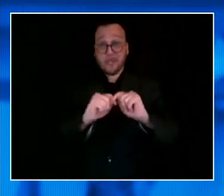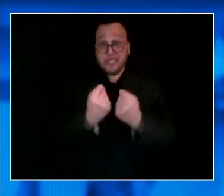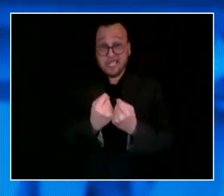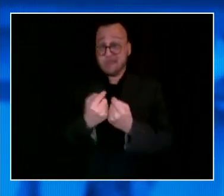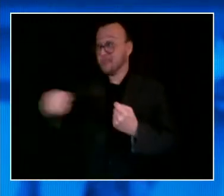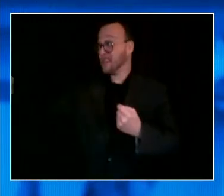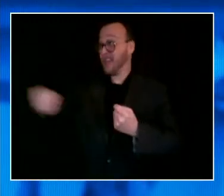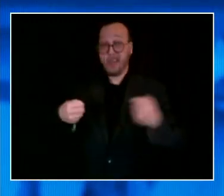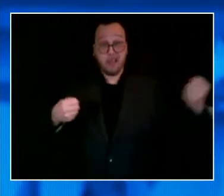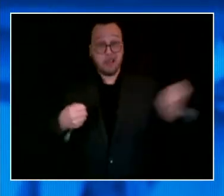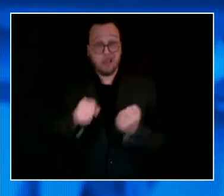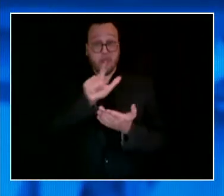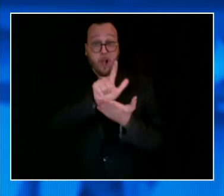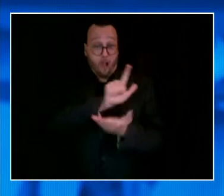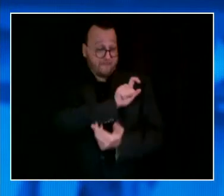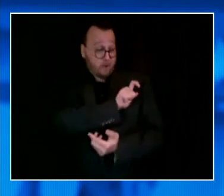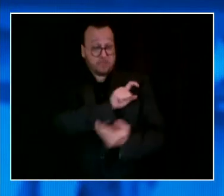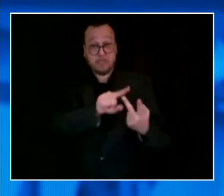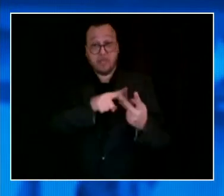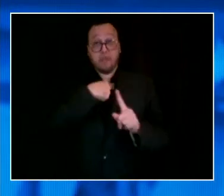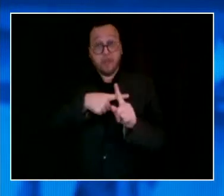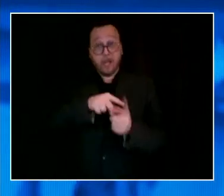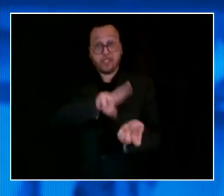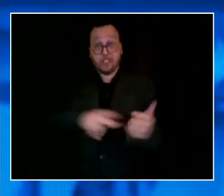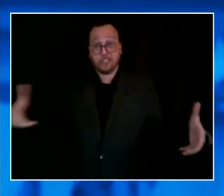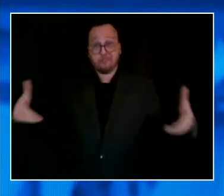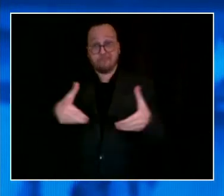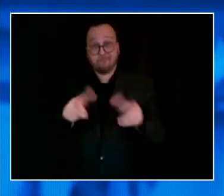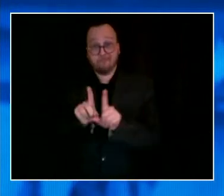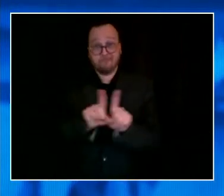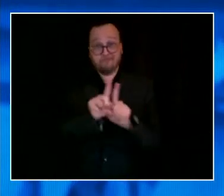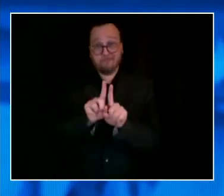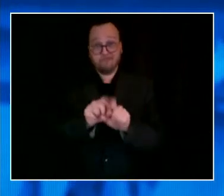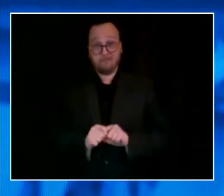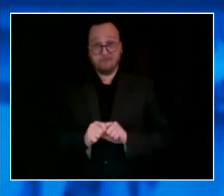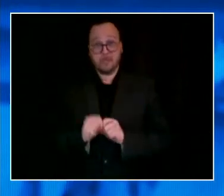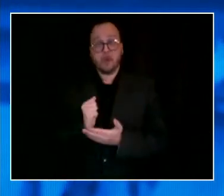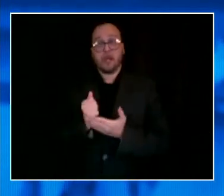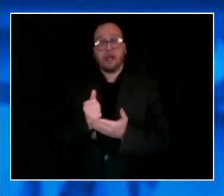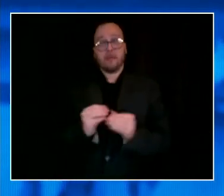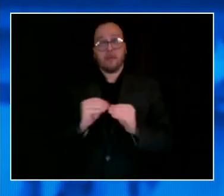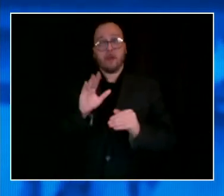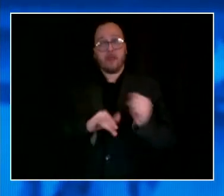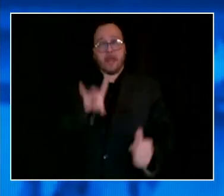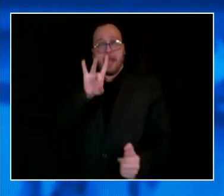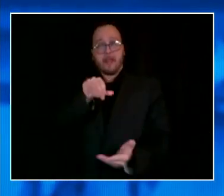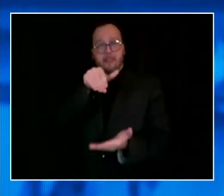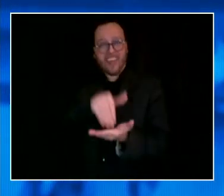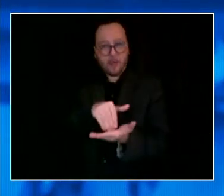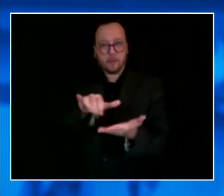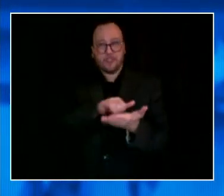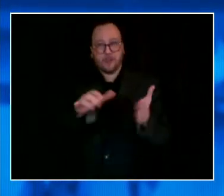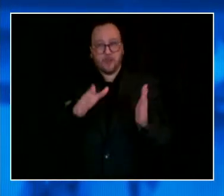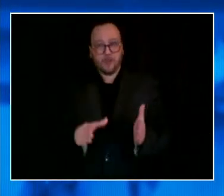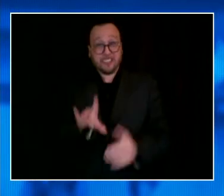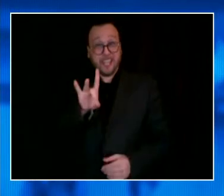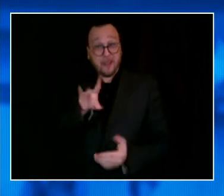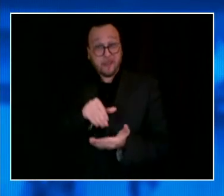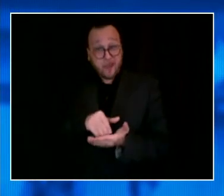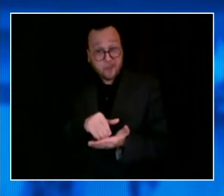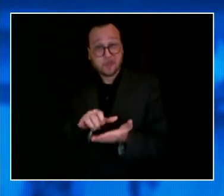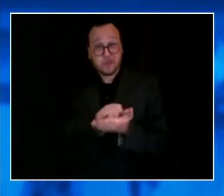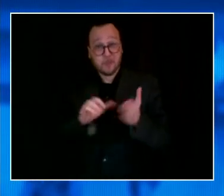and nurses. We helped more than 8,000 New Yorkers. 8,000 New